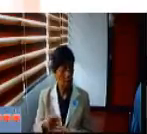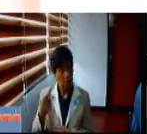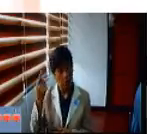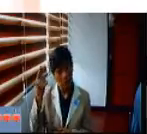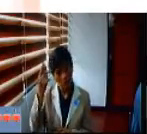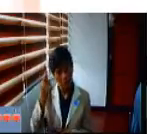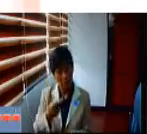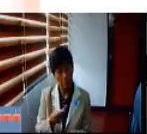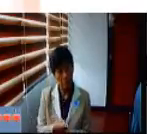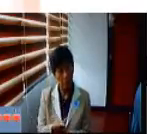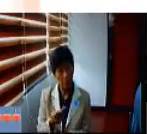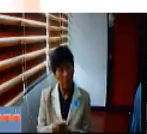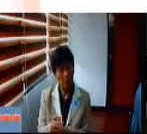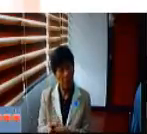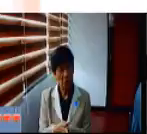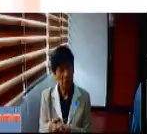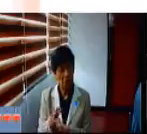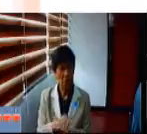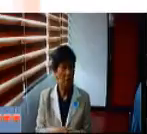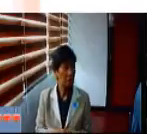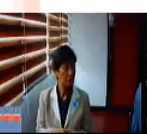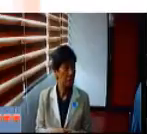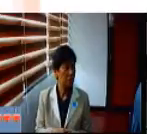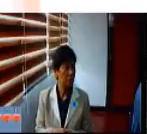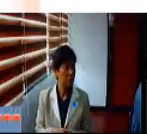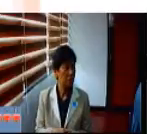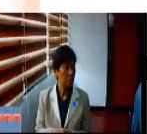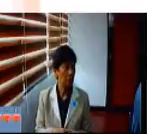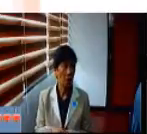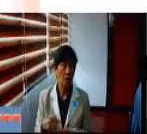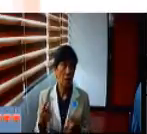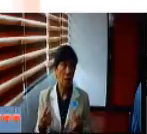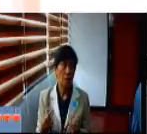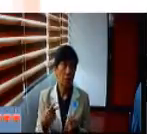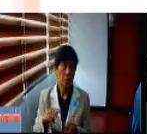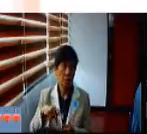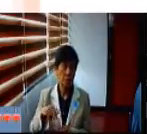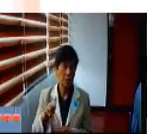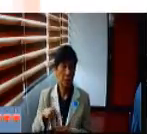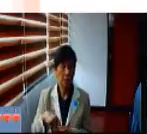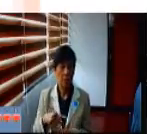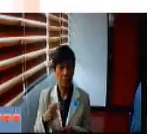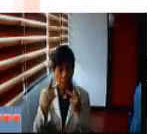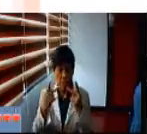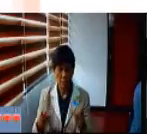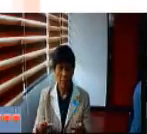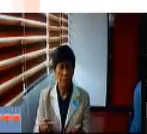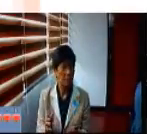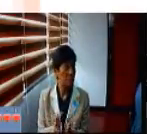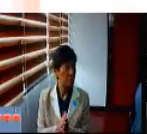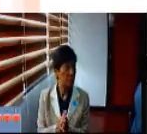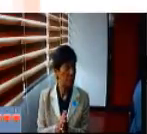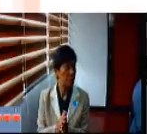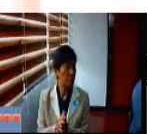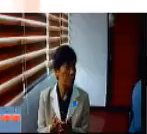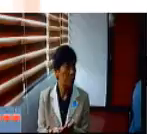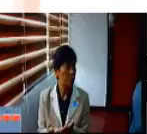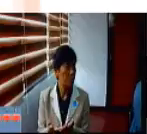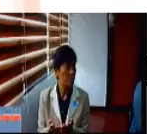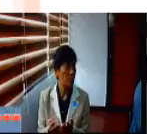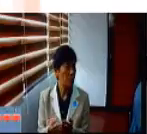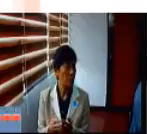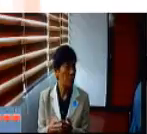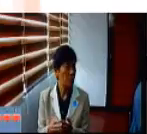publication that we developed and published during the UNDP Sulu Celebesi project.